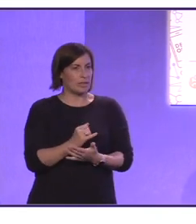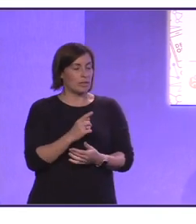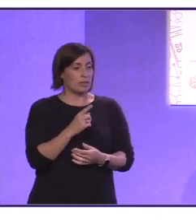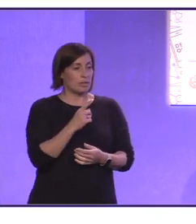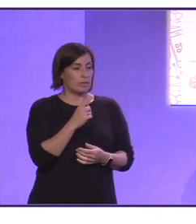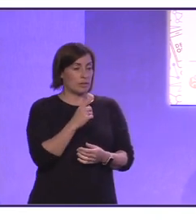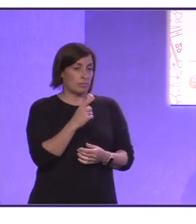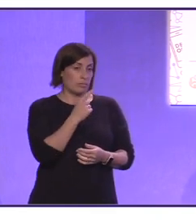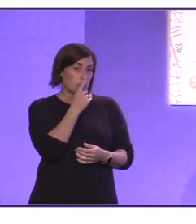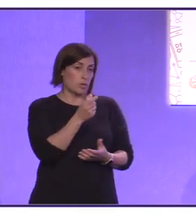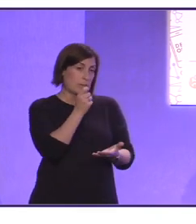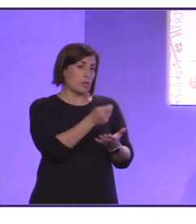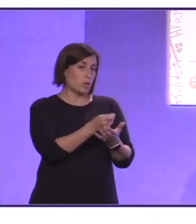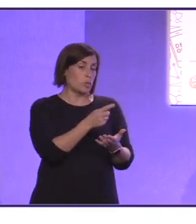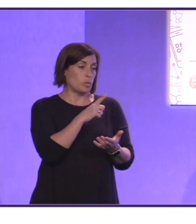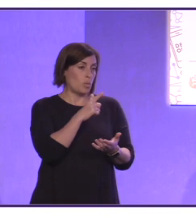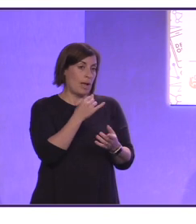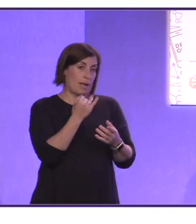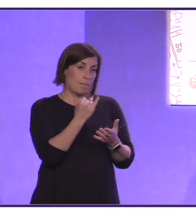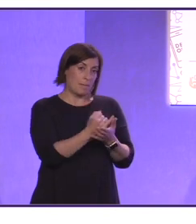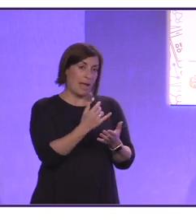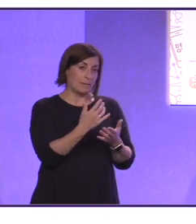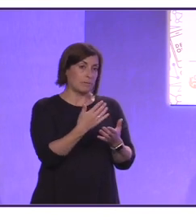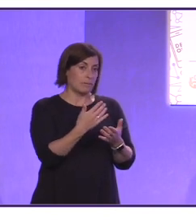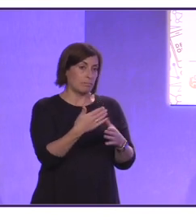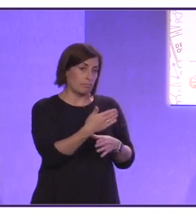potentially mean that